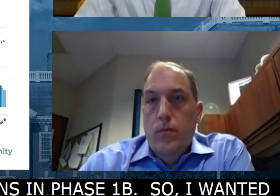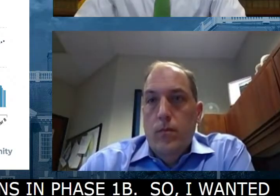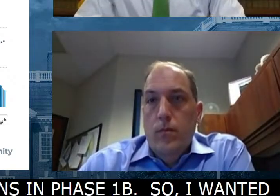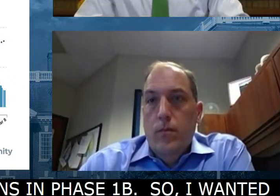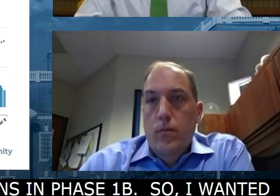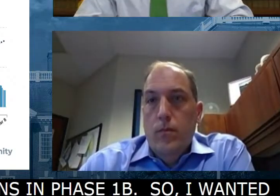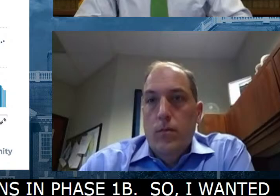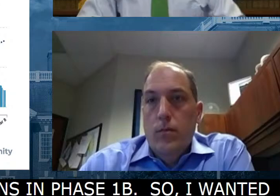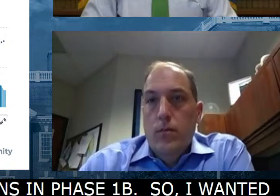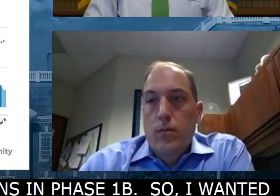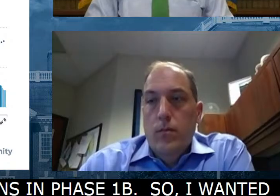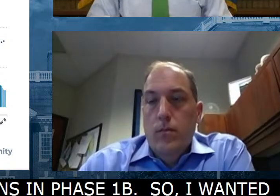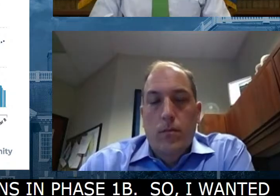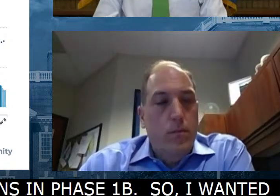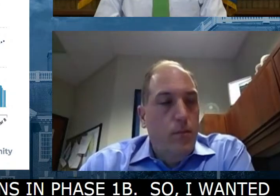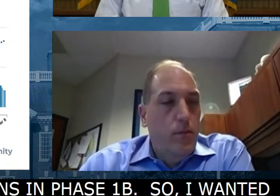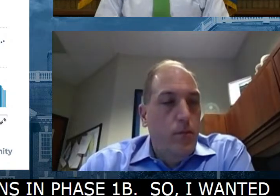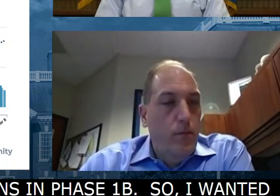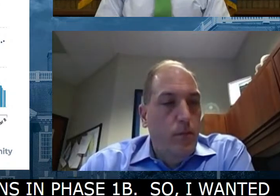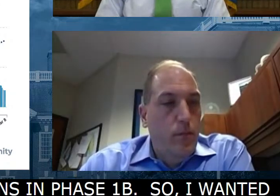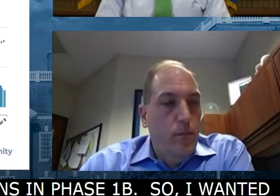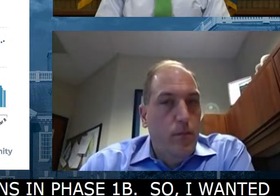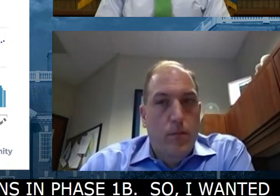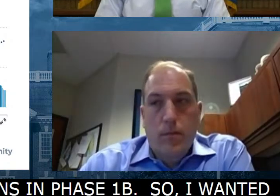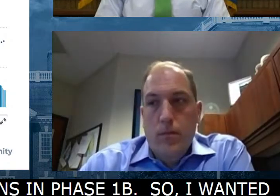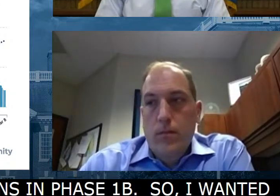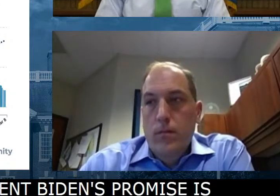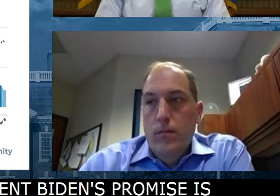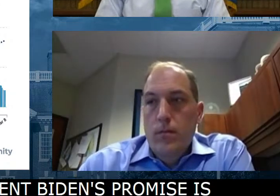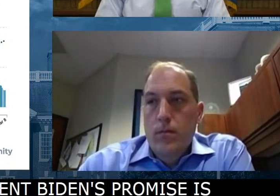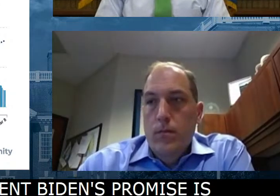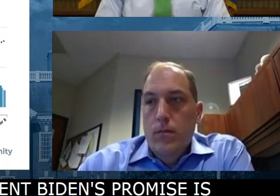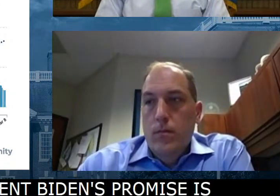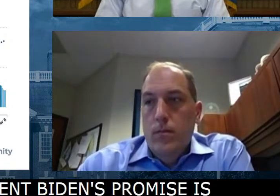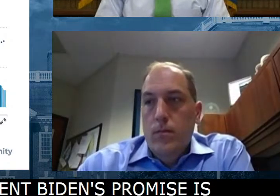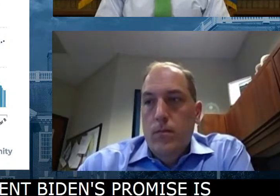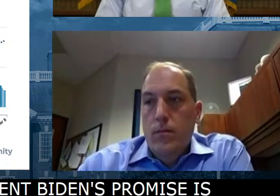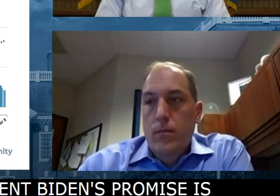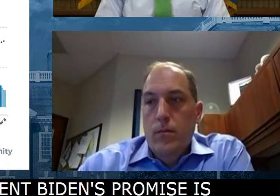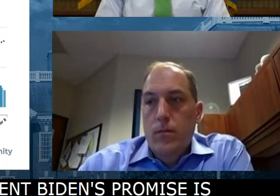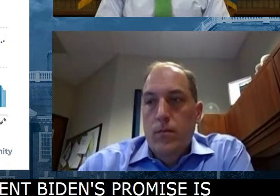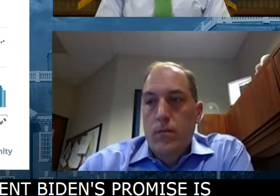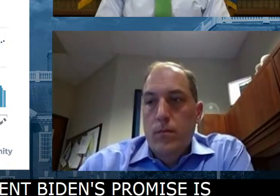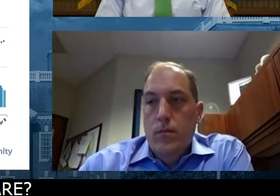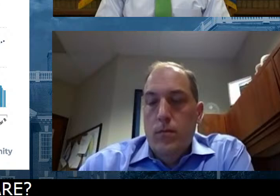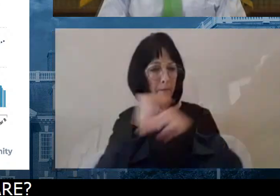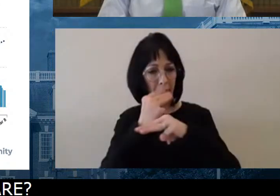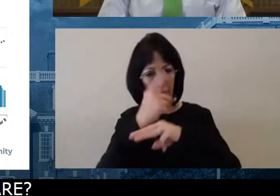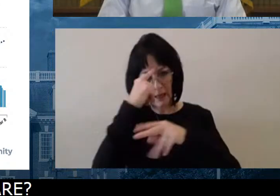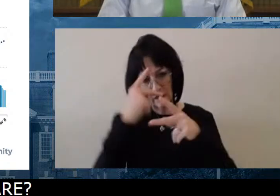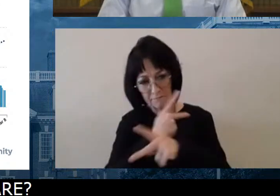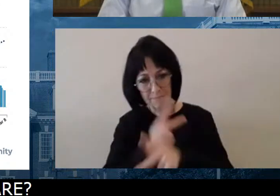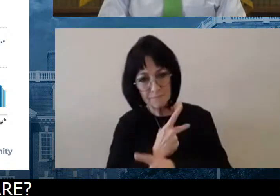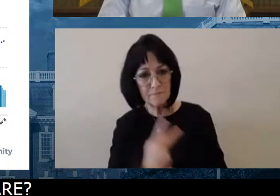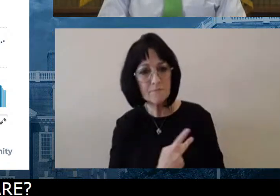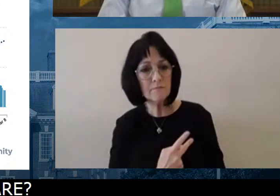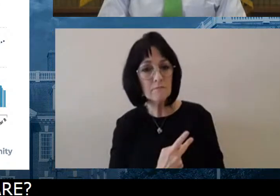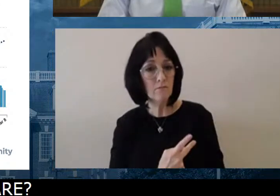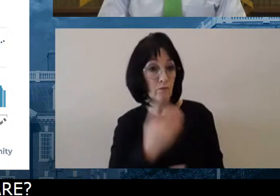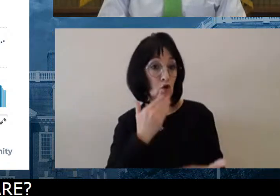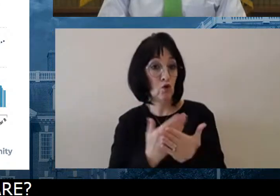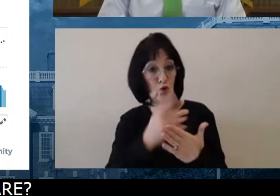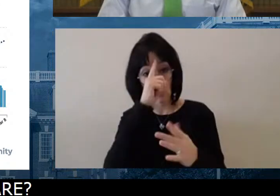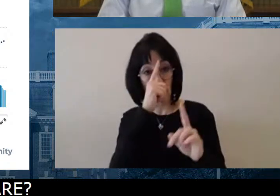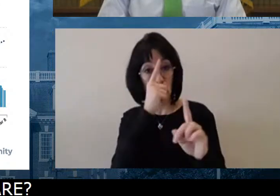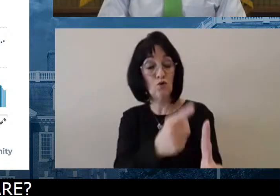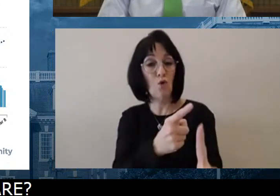do some quick math to make some estimates about whether it's doable, but it certainly is a good goal to have.